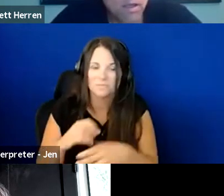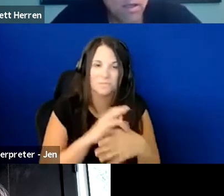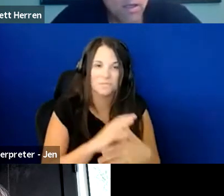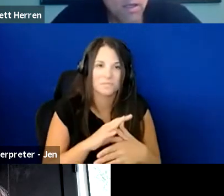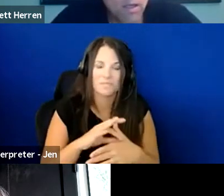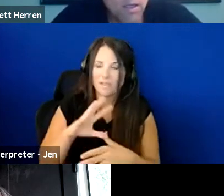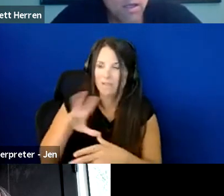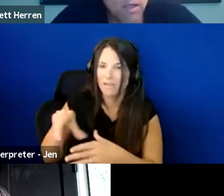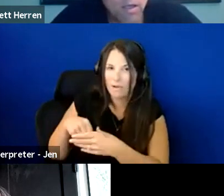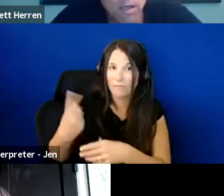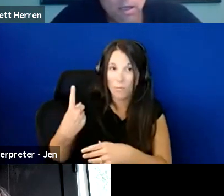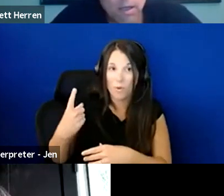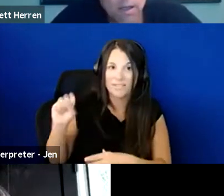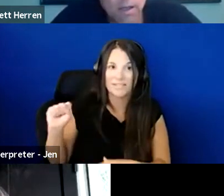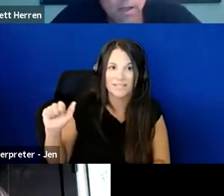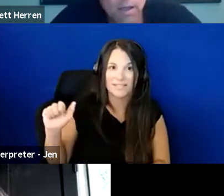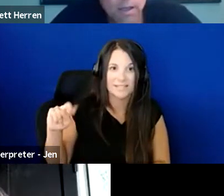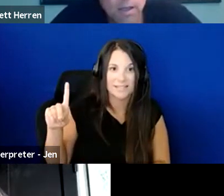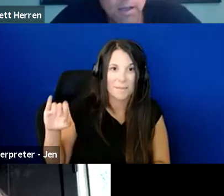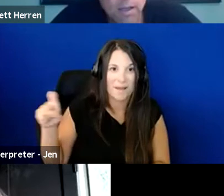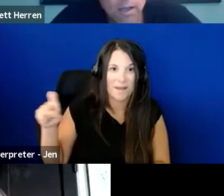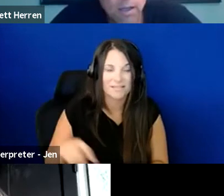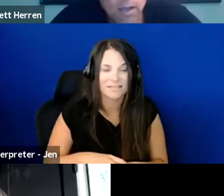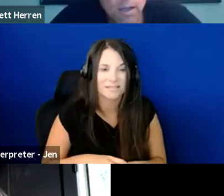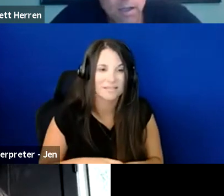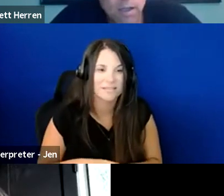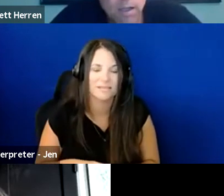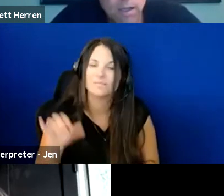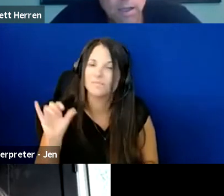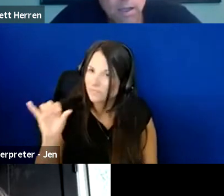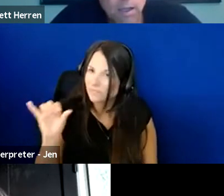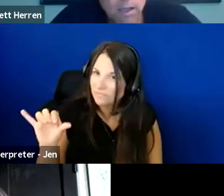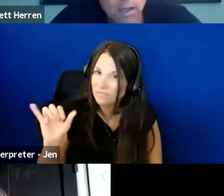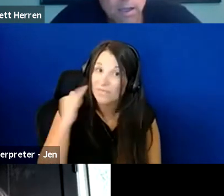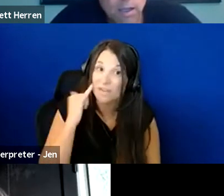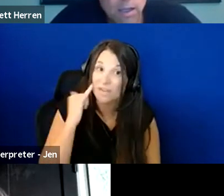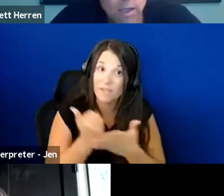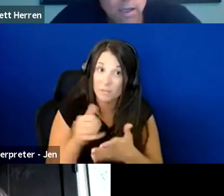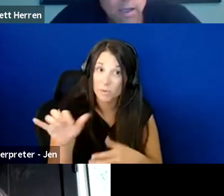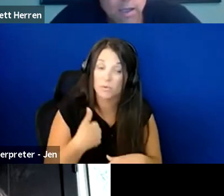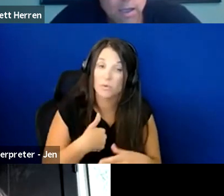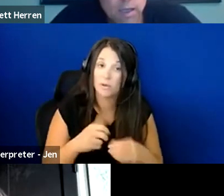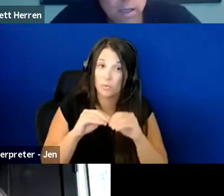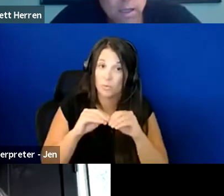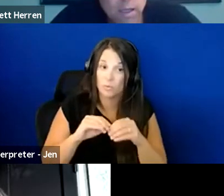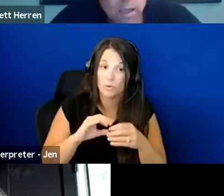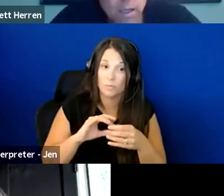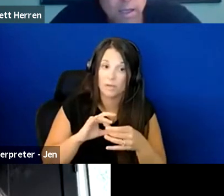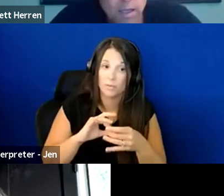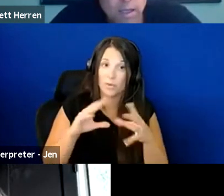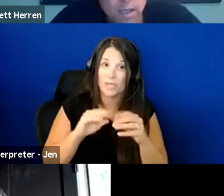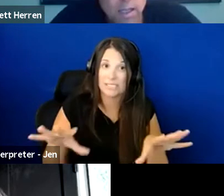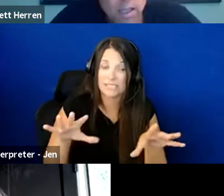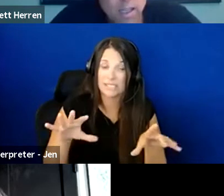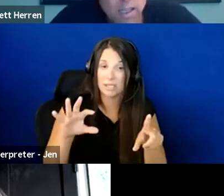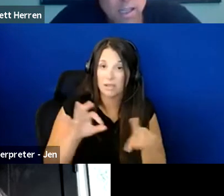one sandbox. yeah, and if it helps too, we are releasing a form where you can request a shell,